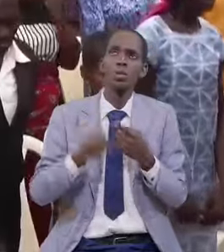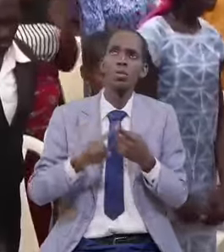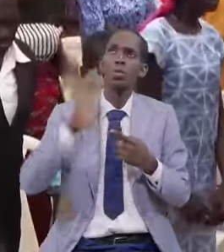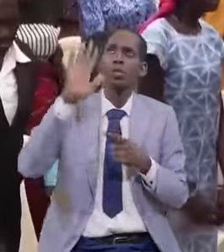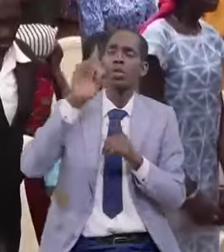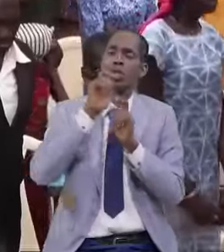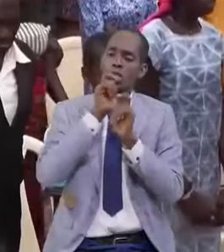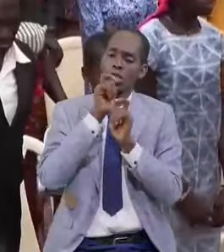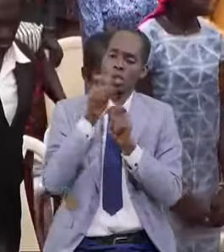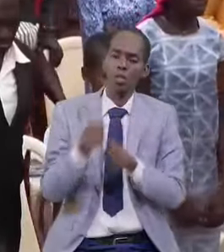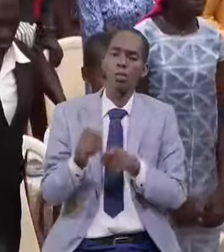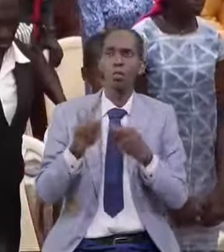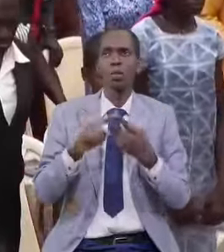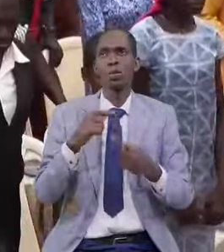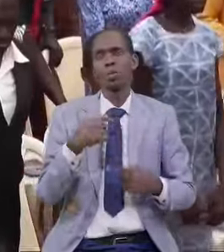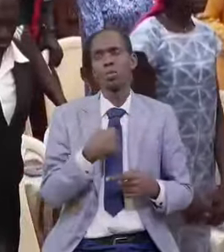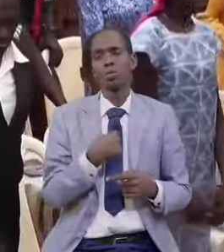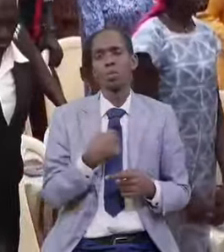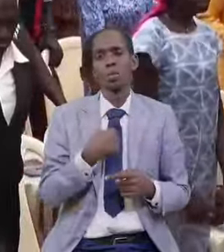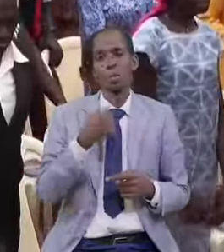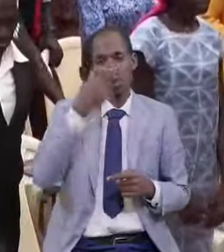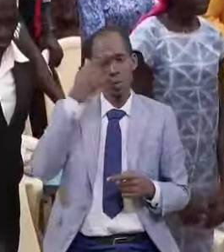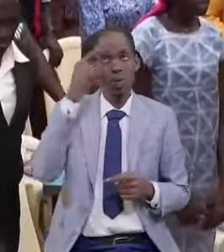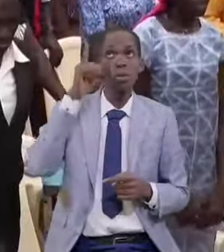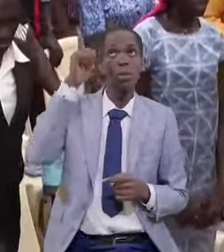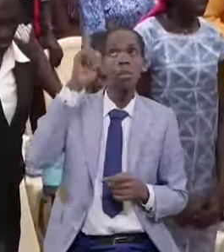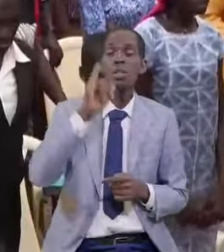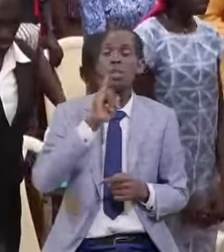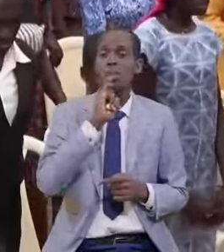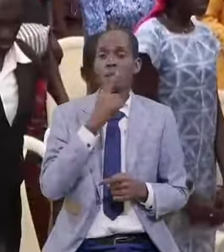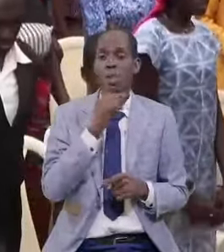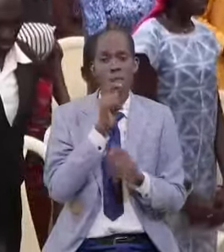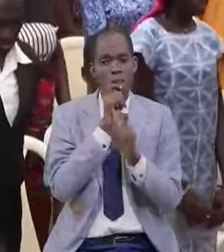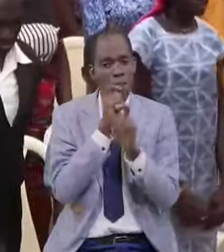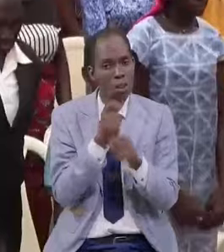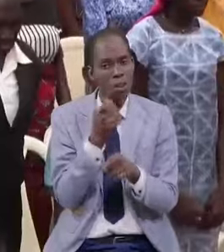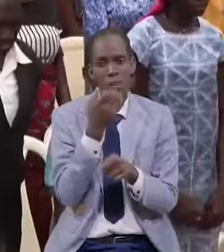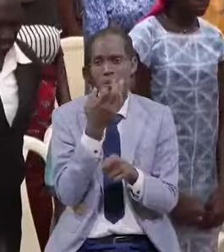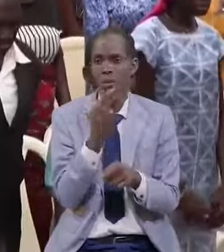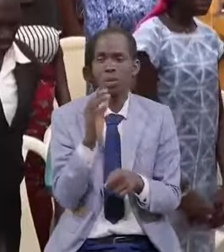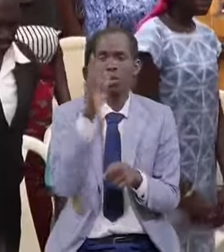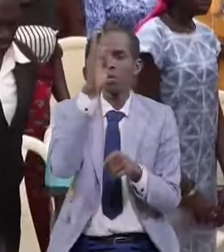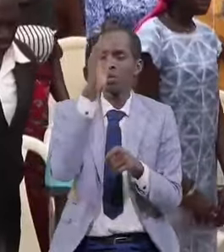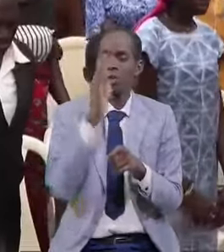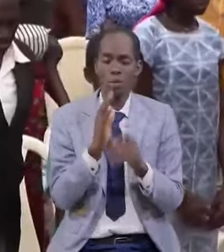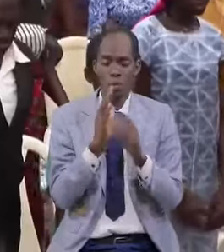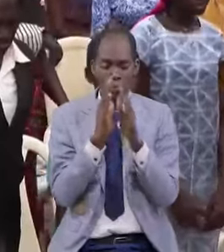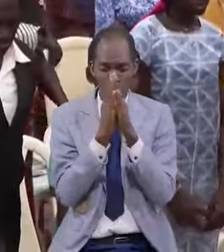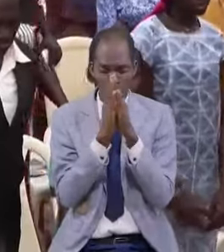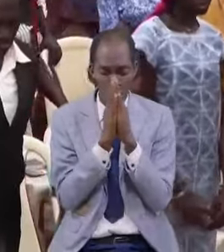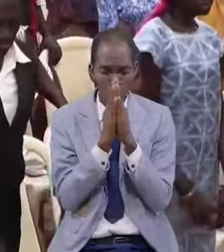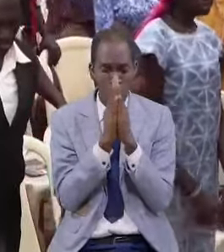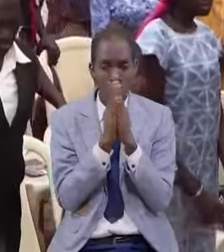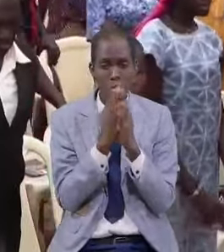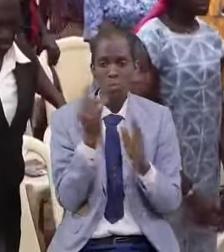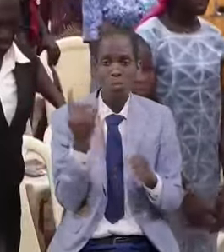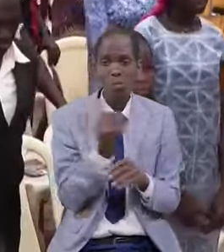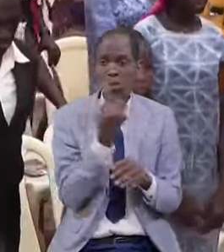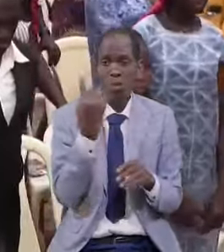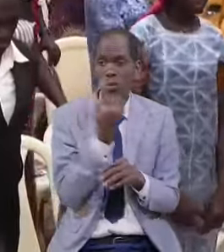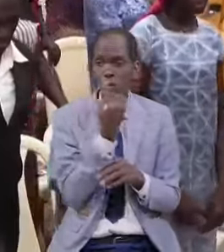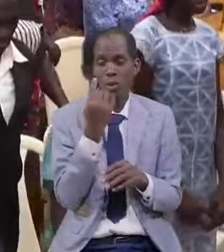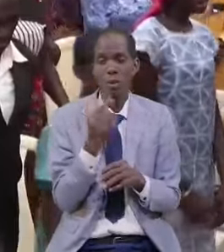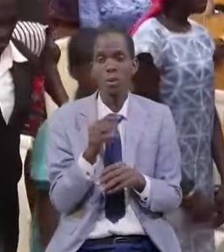me he is a gift of God seek him remember only Seekers can enjoy the gift seek and you